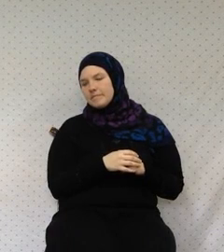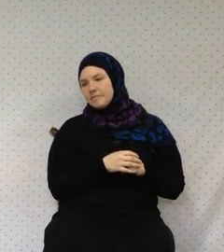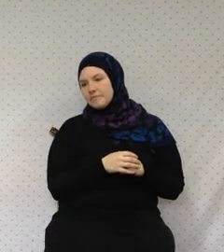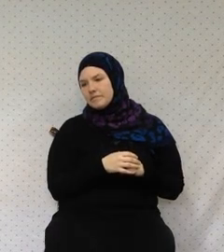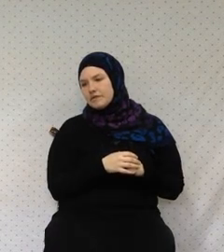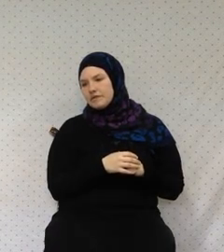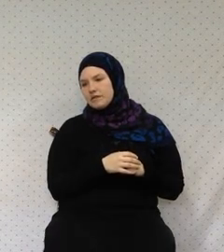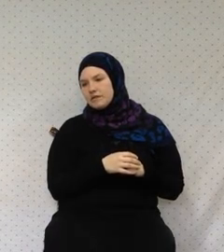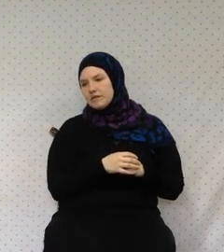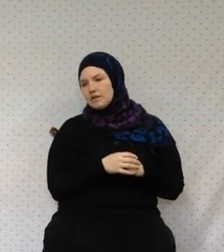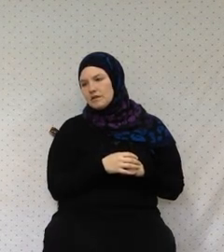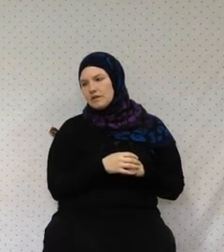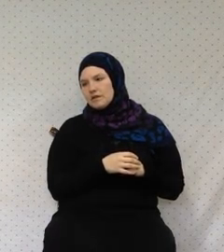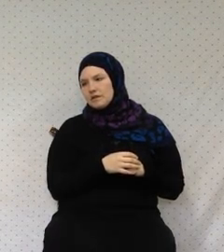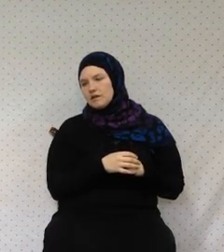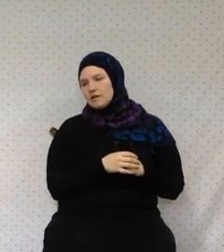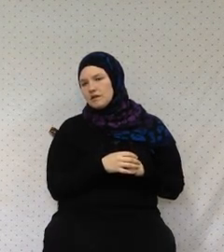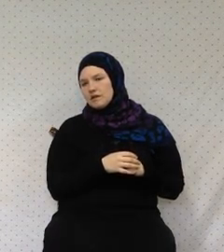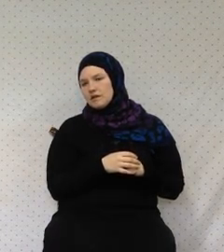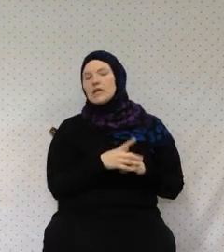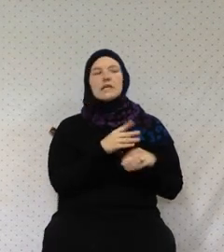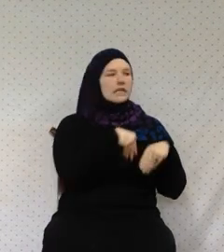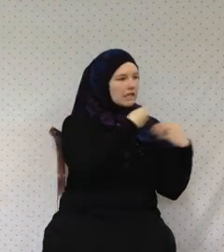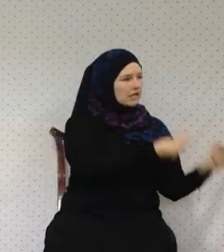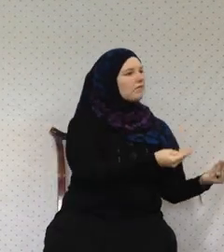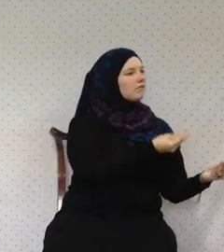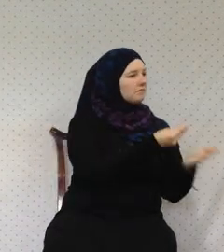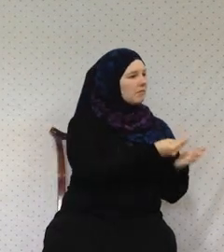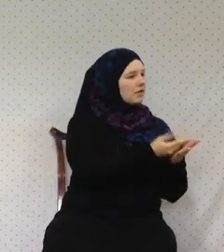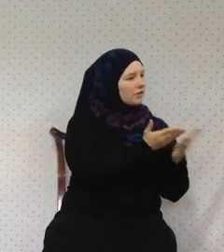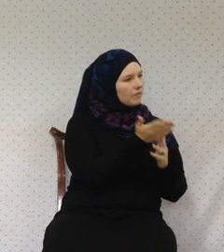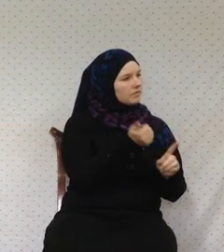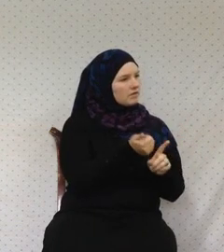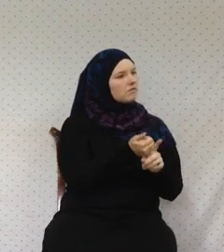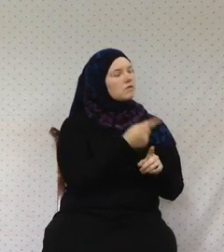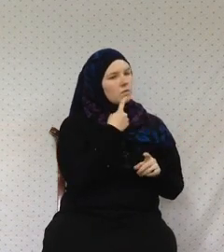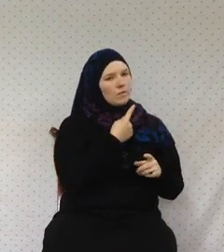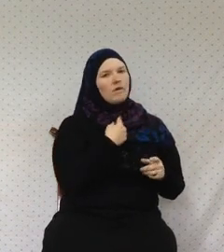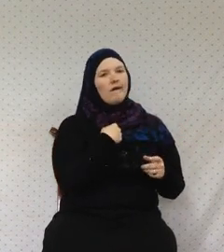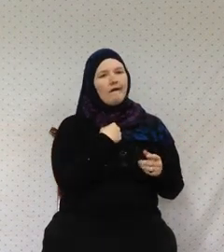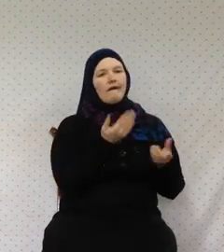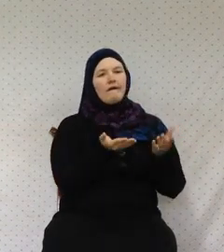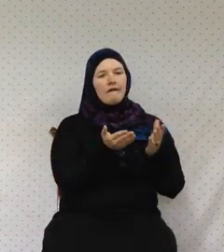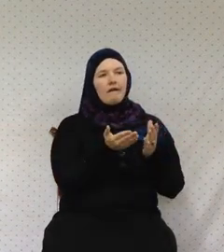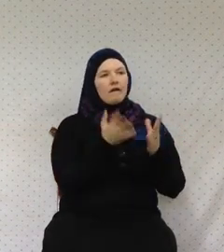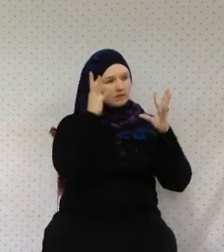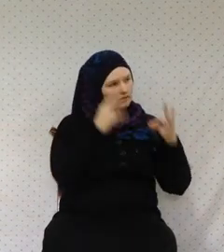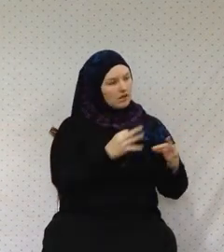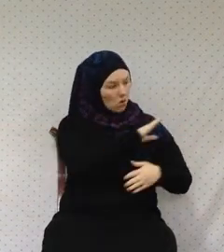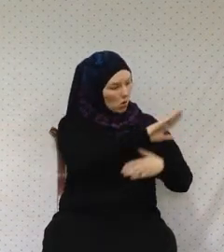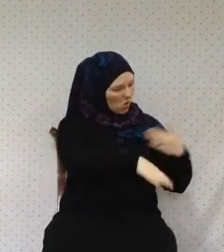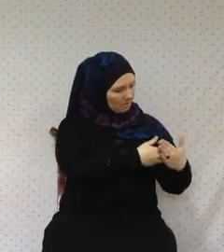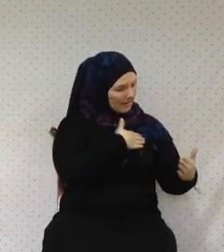Give treatment of your patient ones through charity. So he said, "I decided to get all